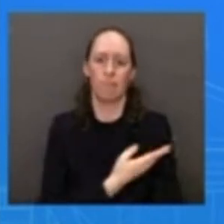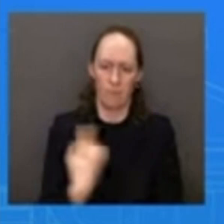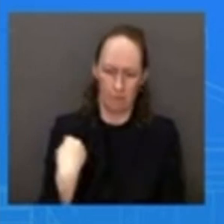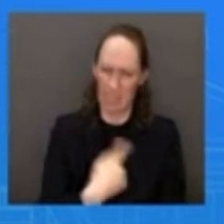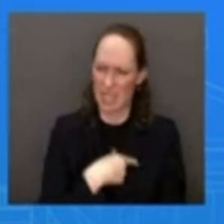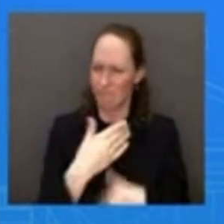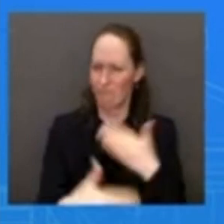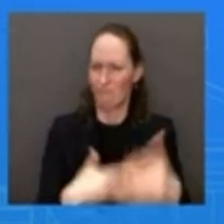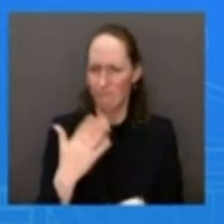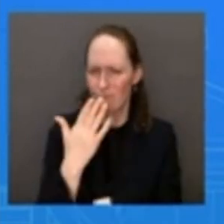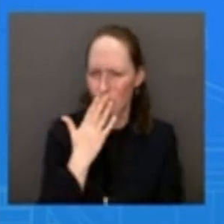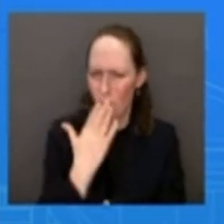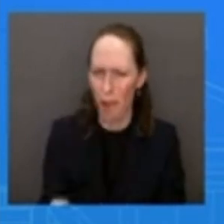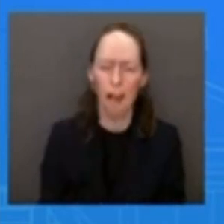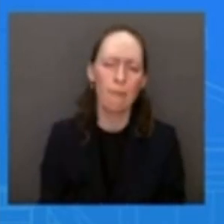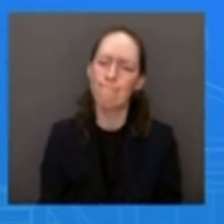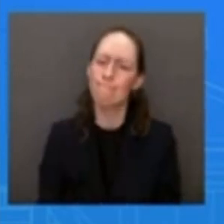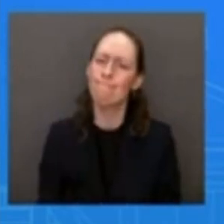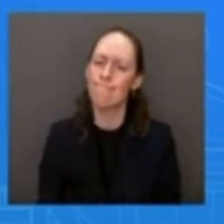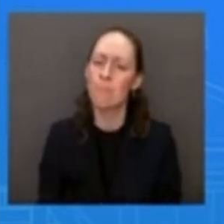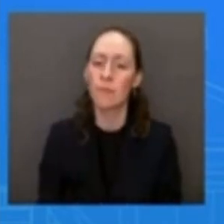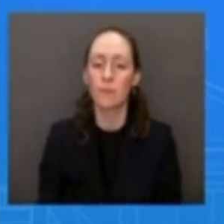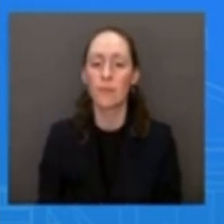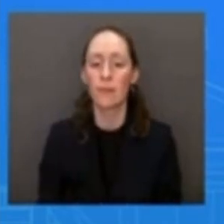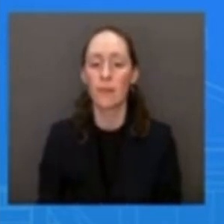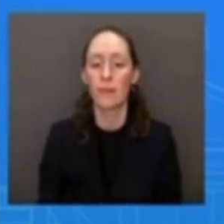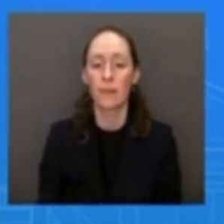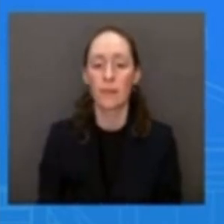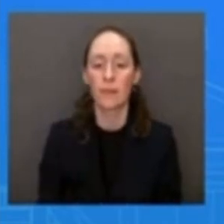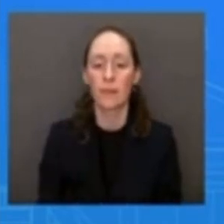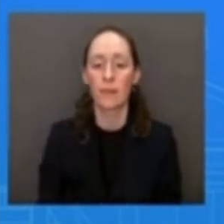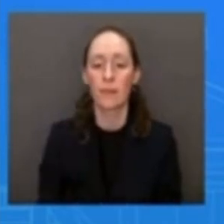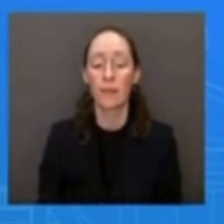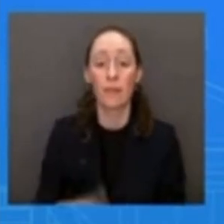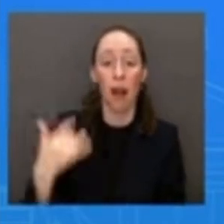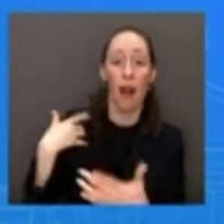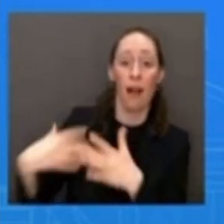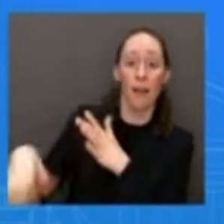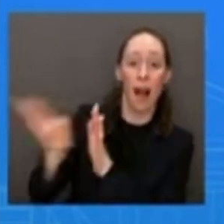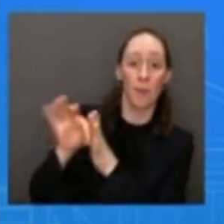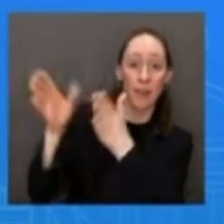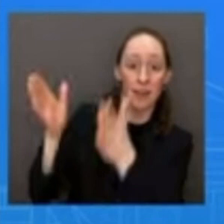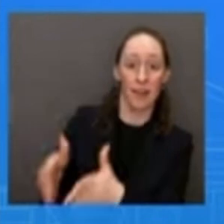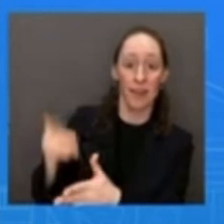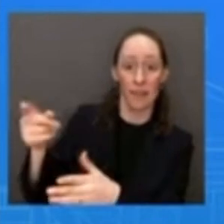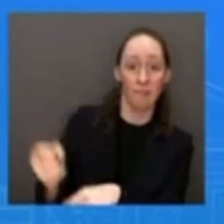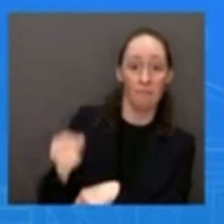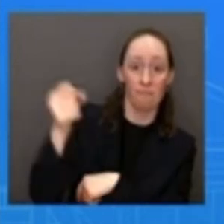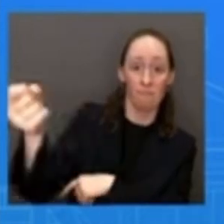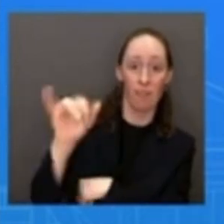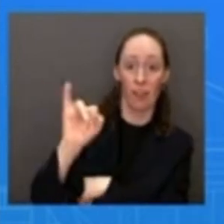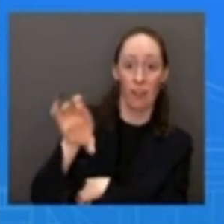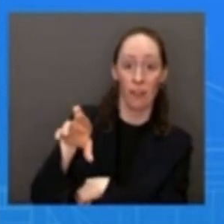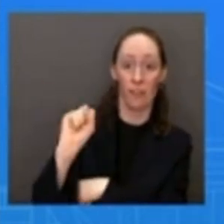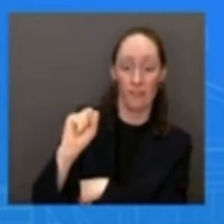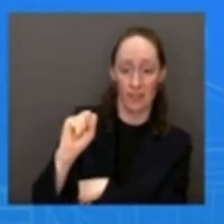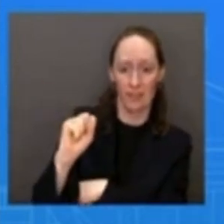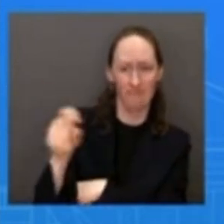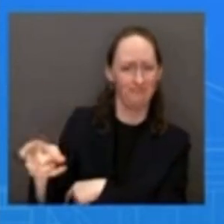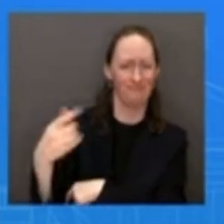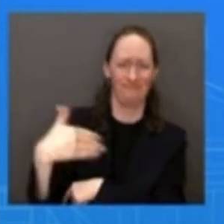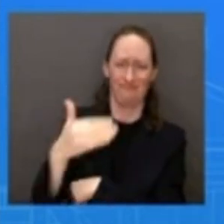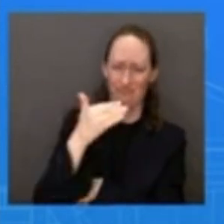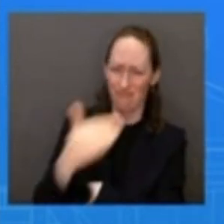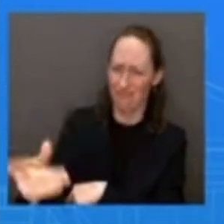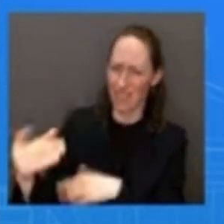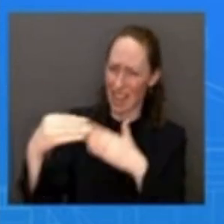As it relates to our nominee, Danny Werfel is a public and private sector leader who has served under both